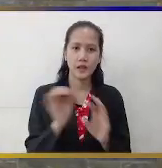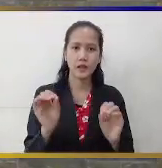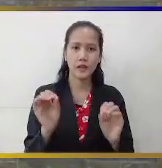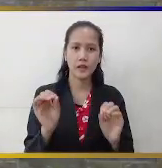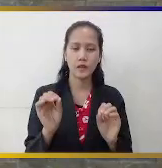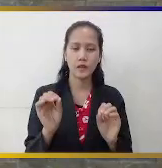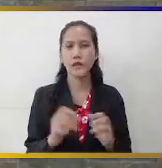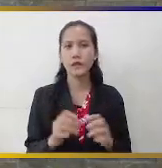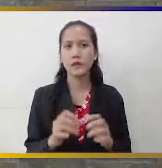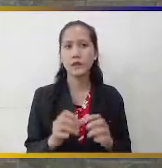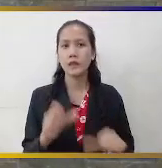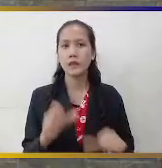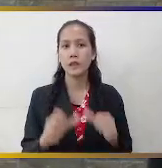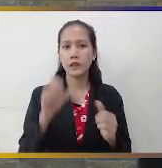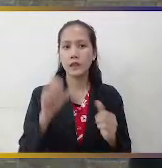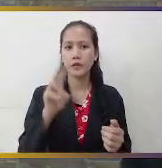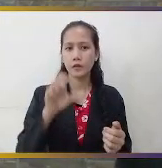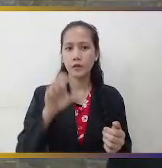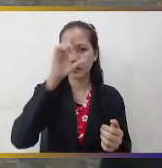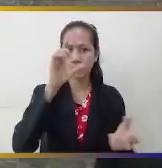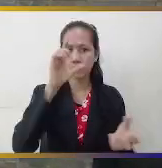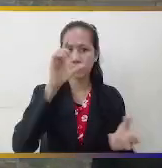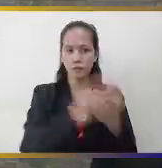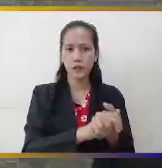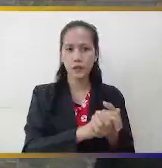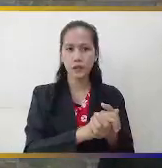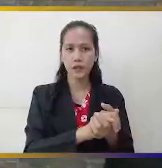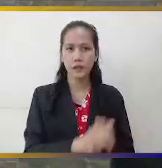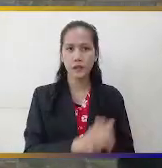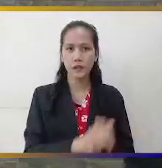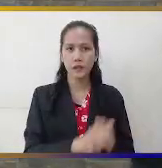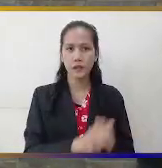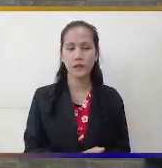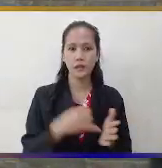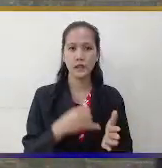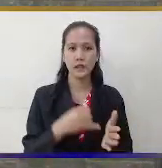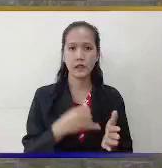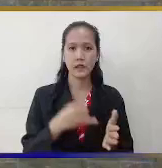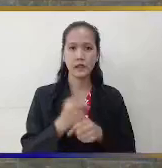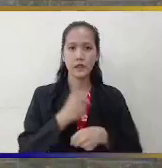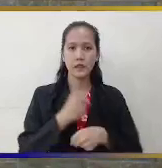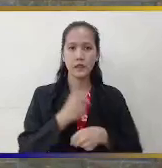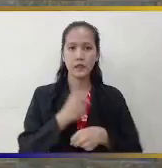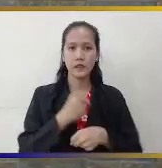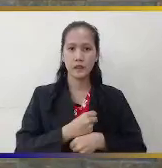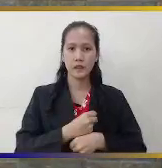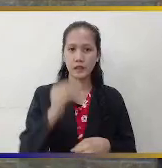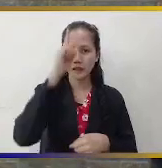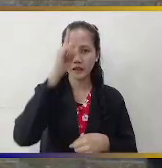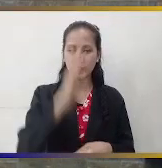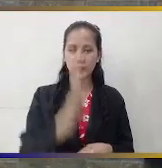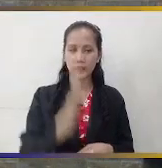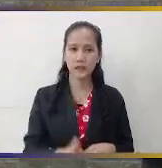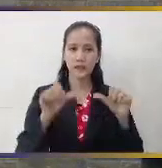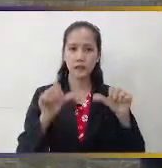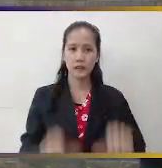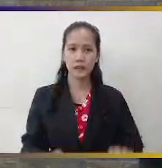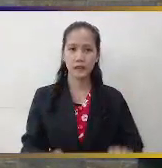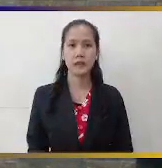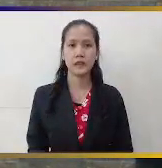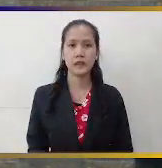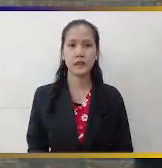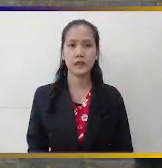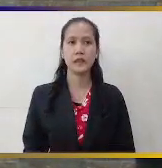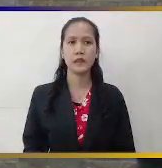believe that it's settled, and those that will believe that God is able, and those that believe that